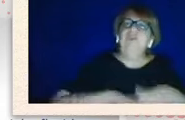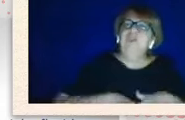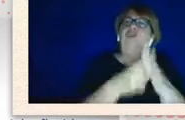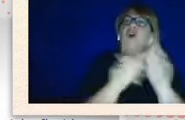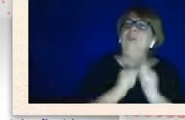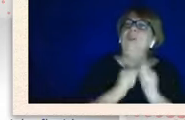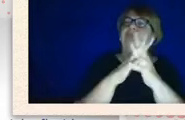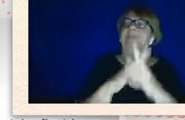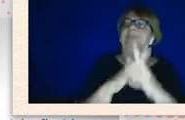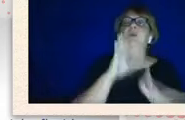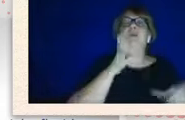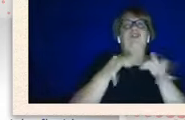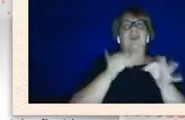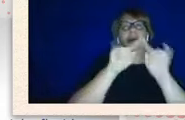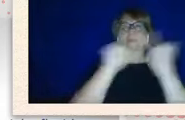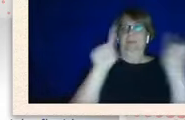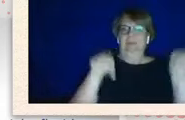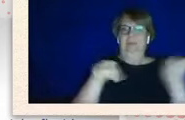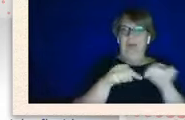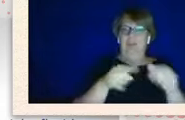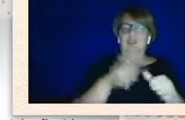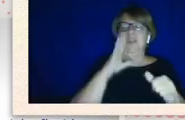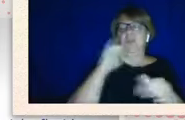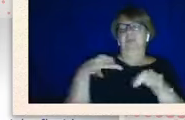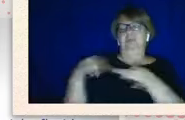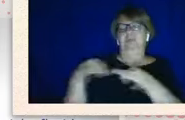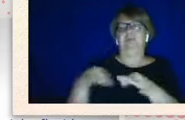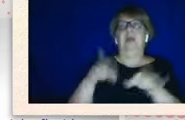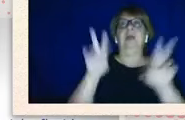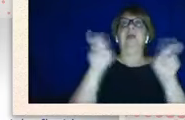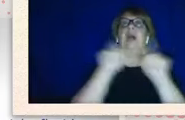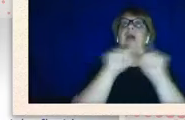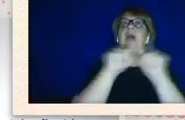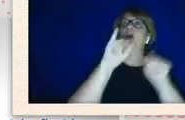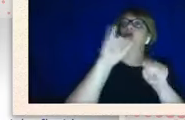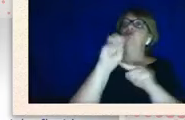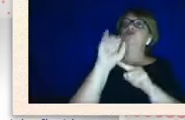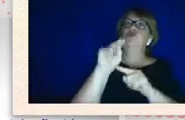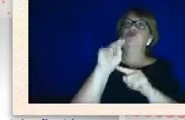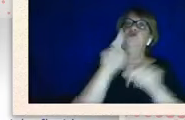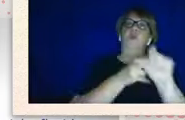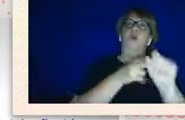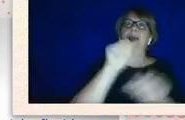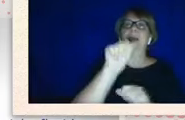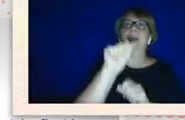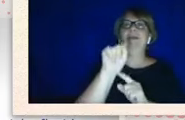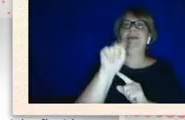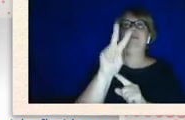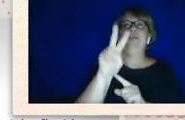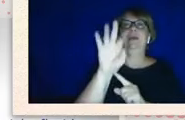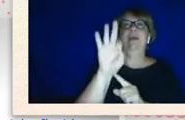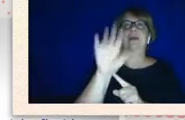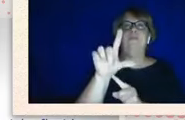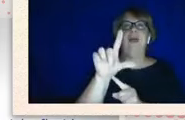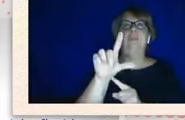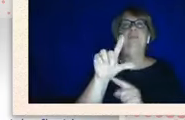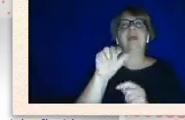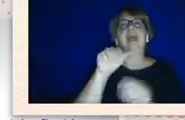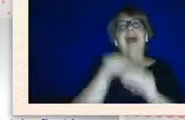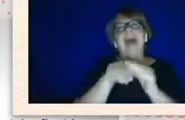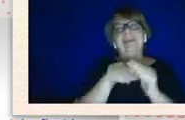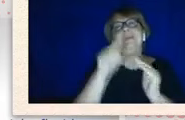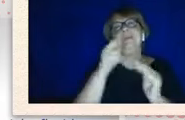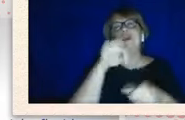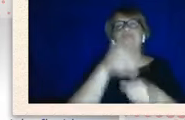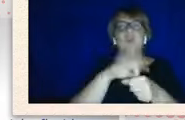and then we'll start talking. The title of the slide is Join ATVFL, which stands for Access the Vote Florida. And